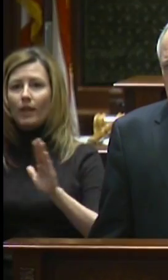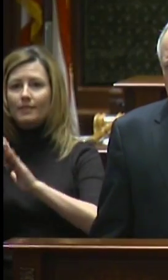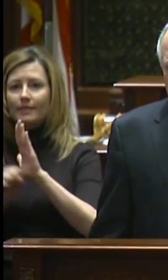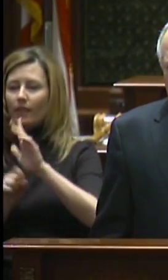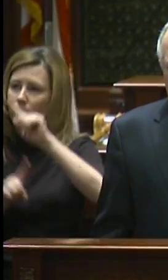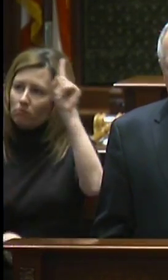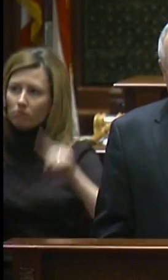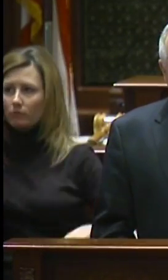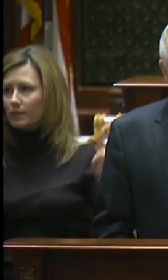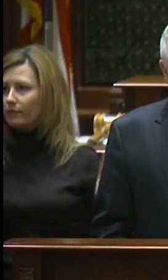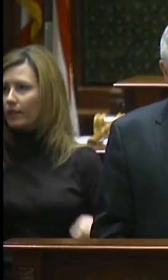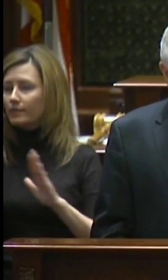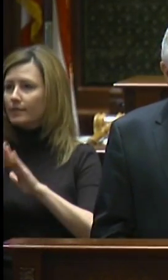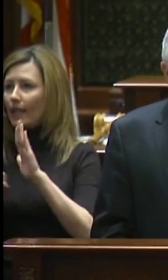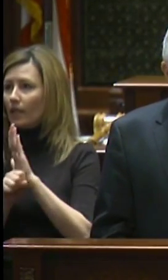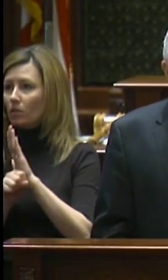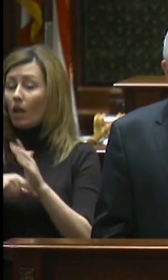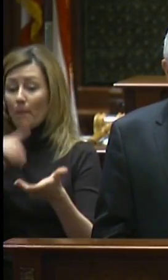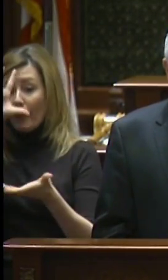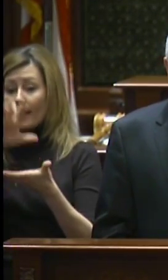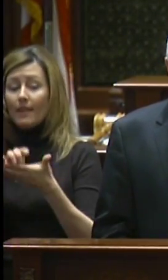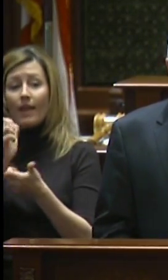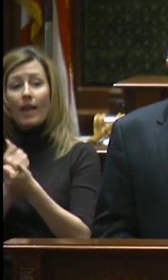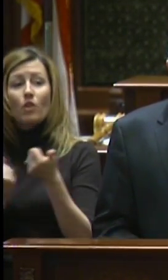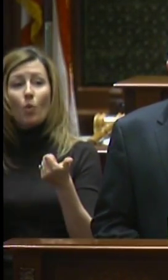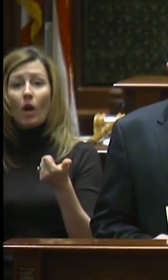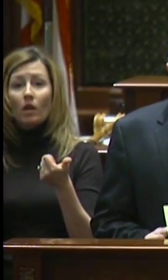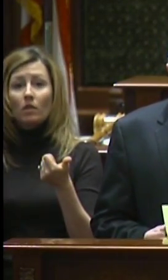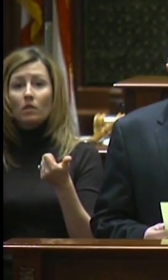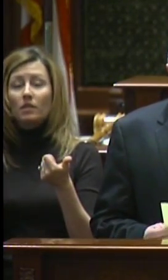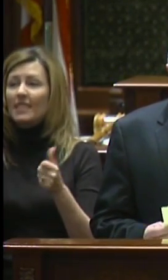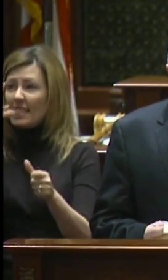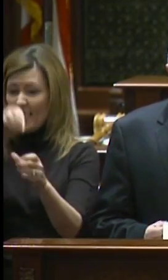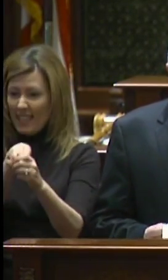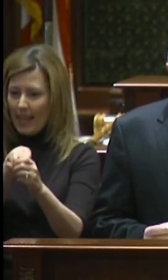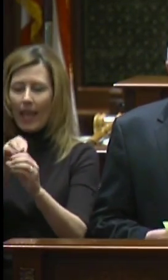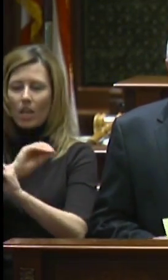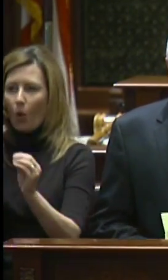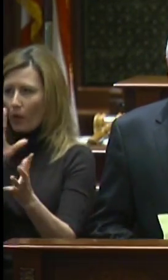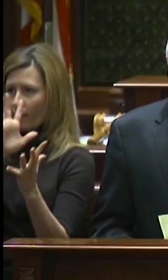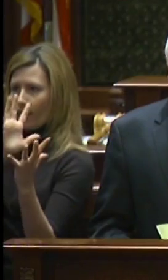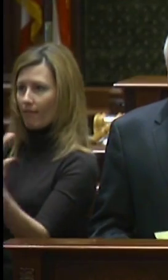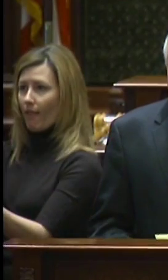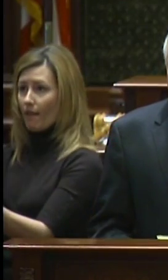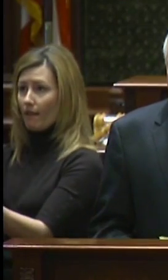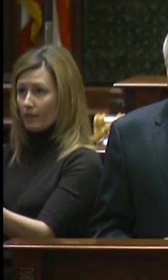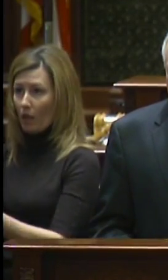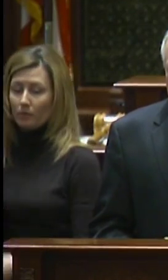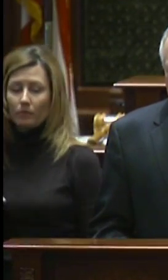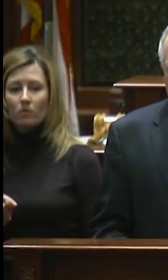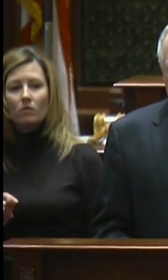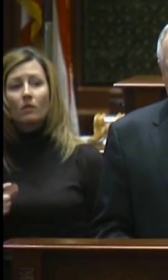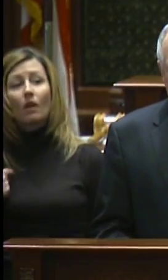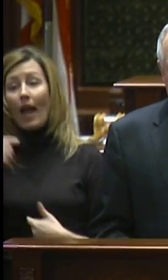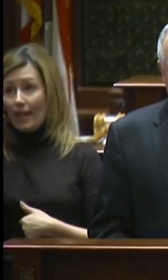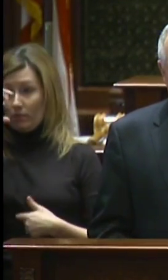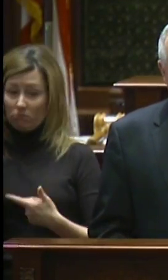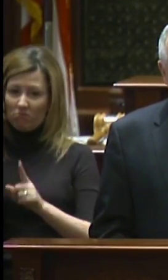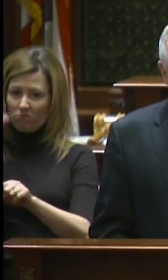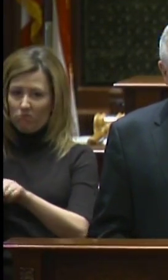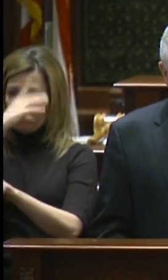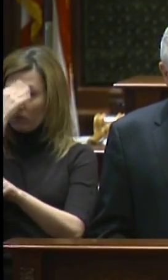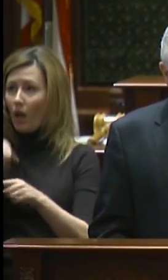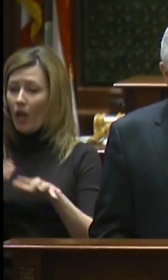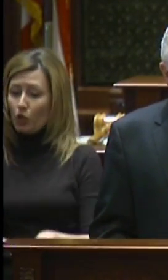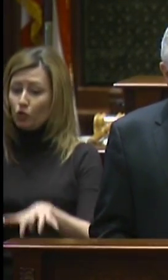state, and I believe everybody's in and nobody's left out. We all know that I assumed this office under